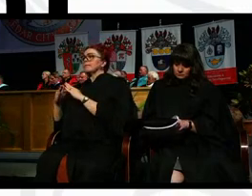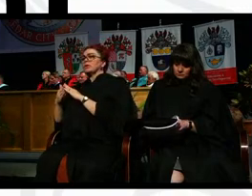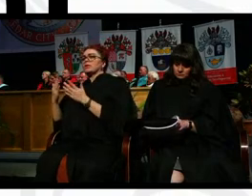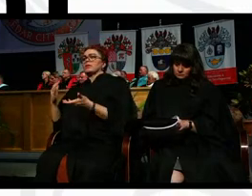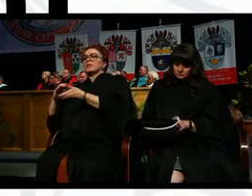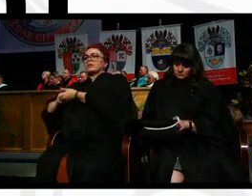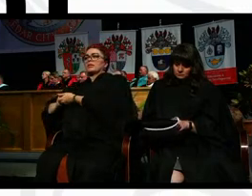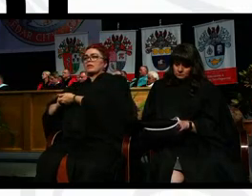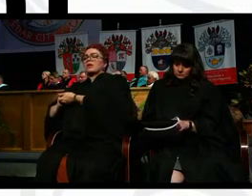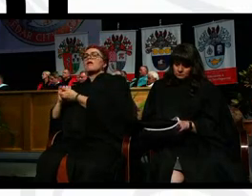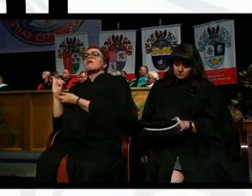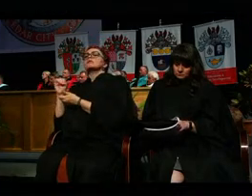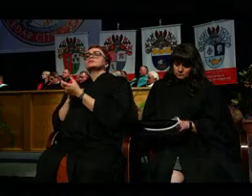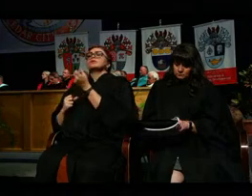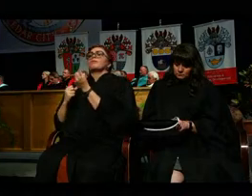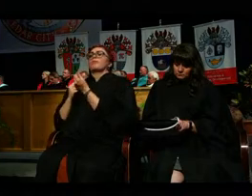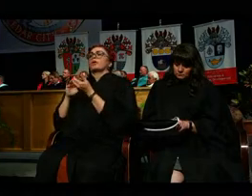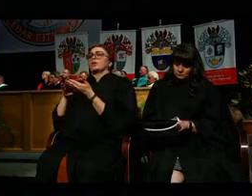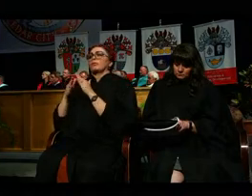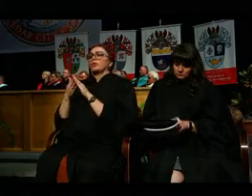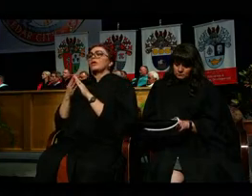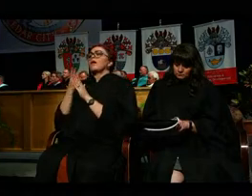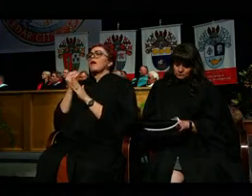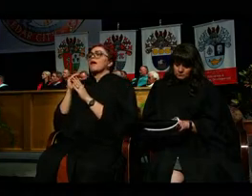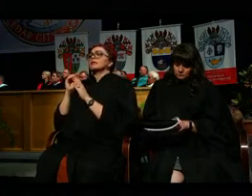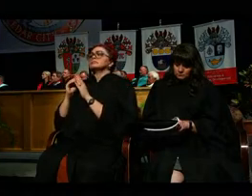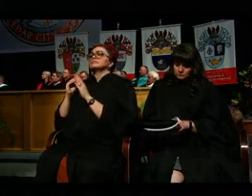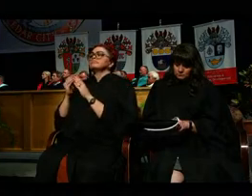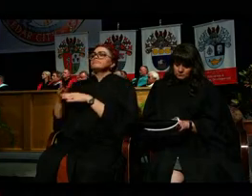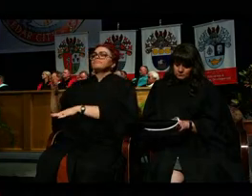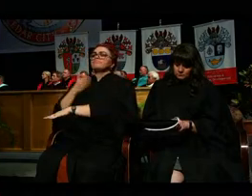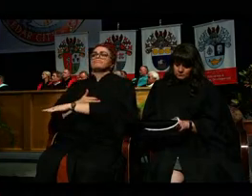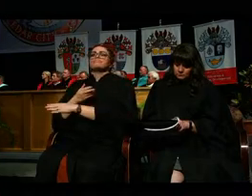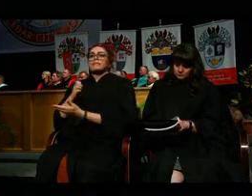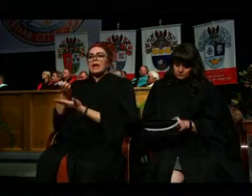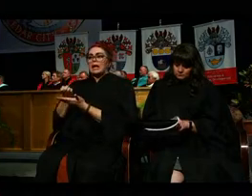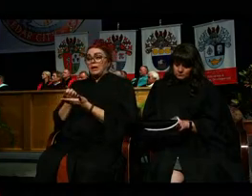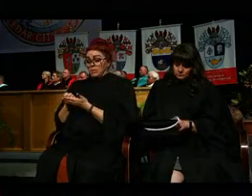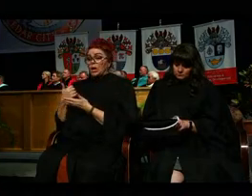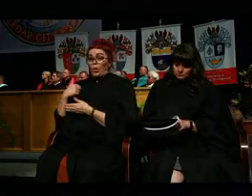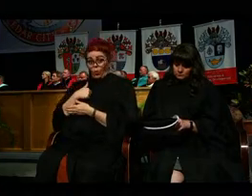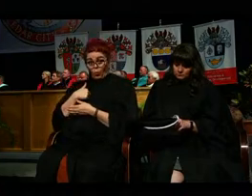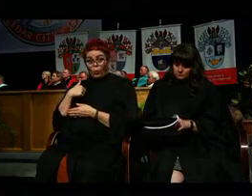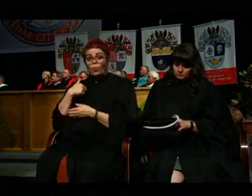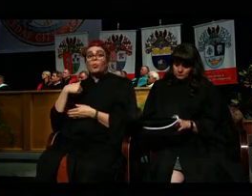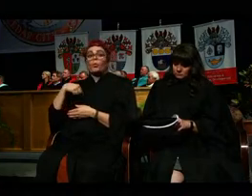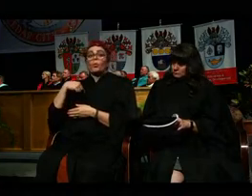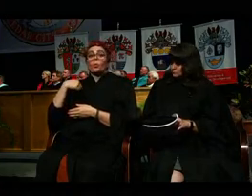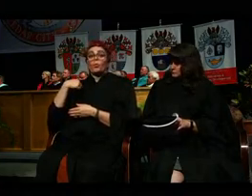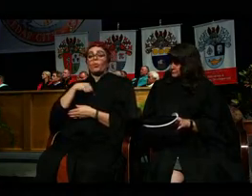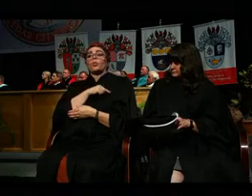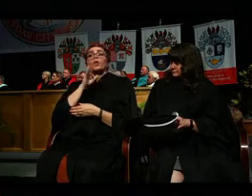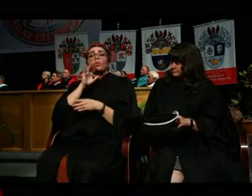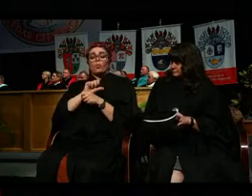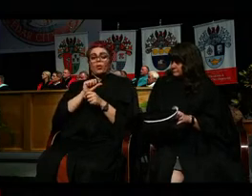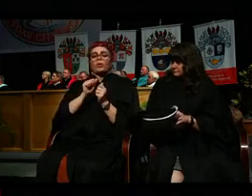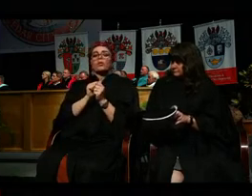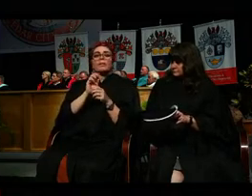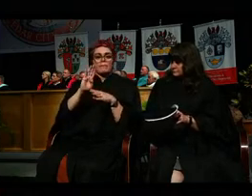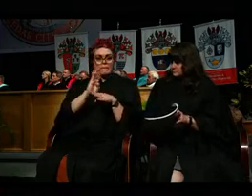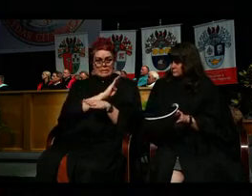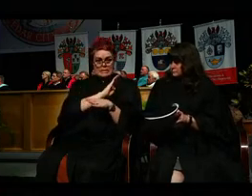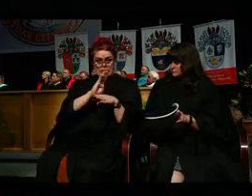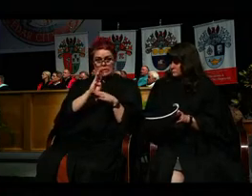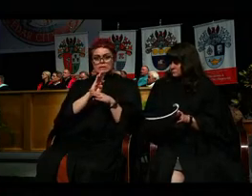region and beyond. We will work with businesses, business leaders, government officials, and the greater community to spur